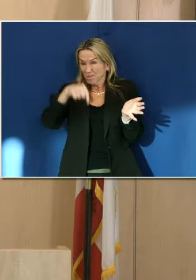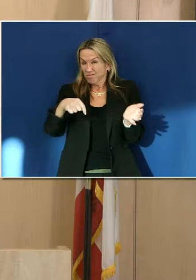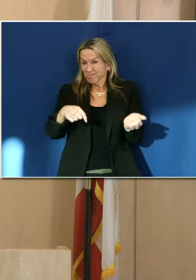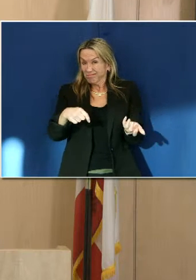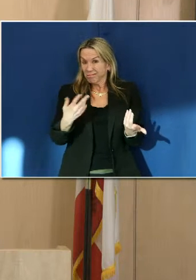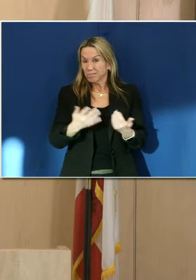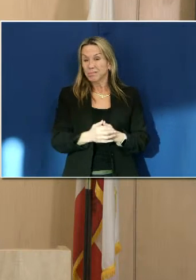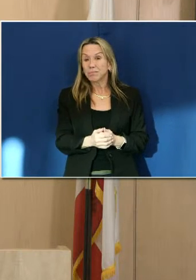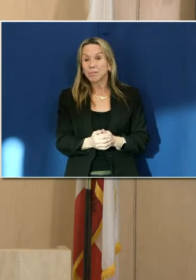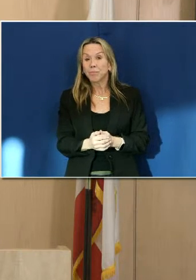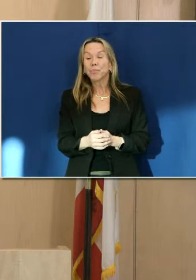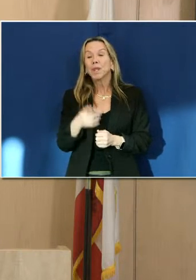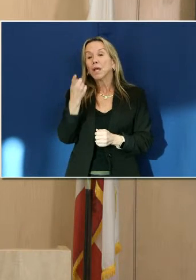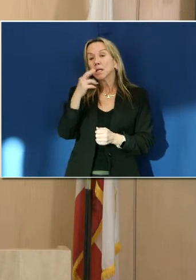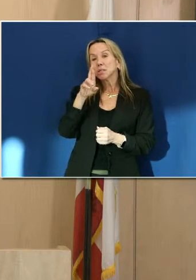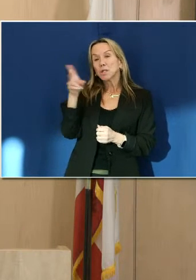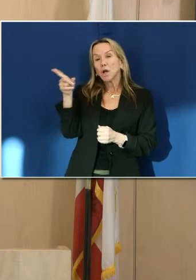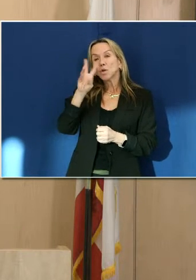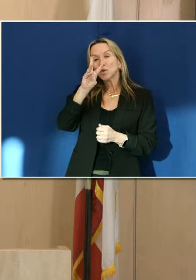Okay, Dr. Wooten's going to respond.